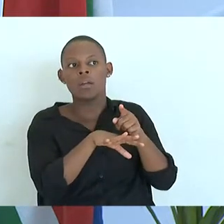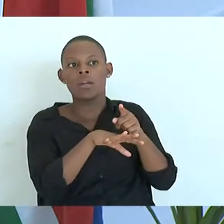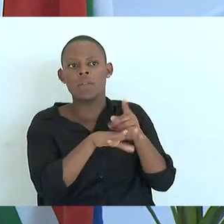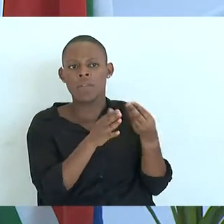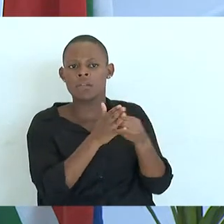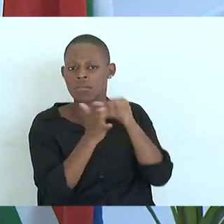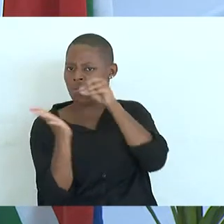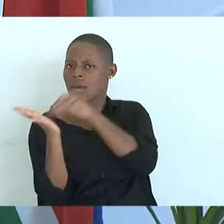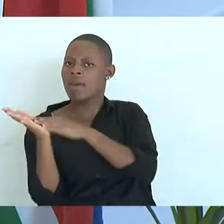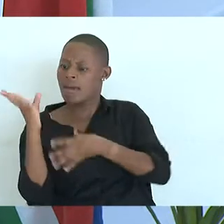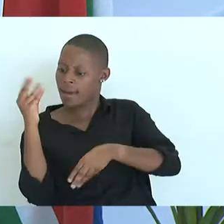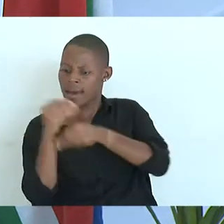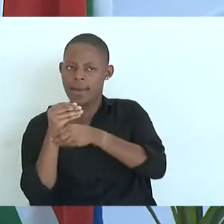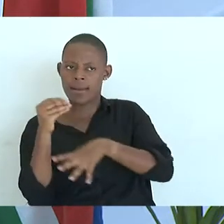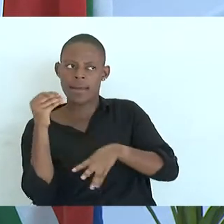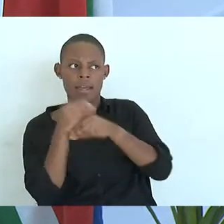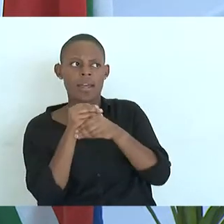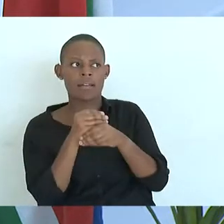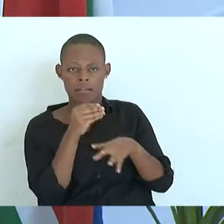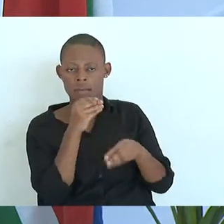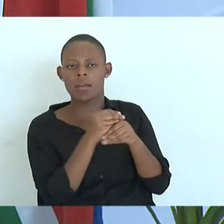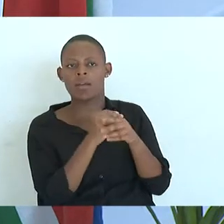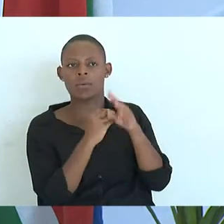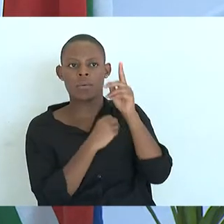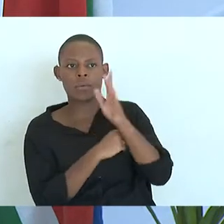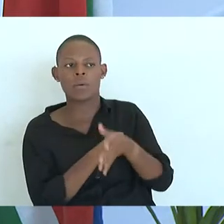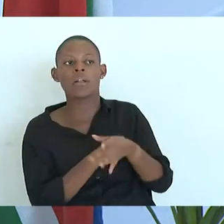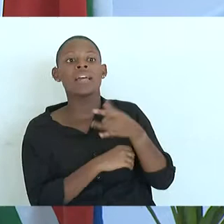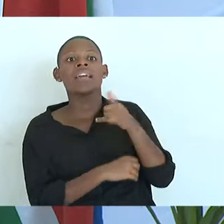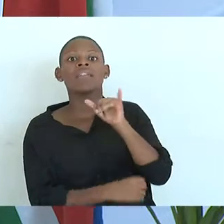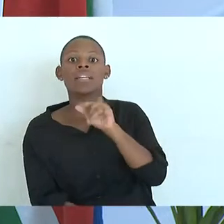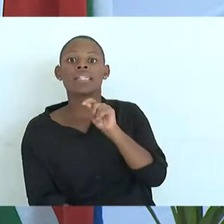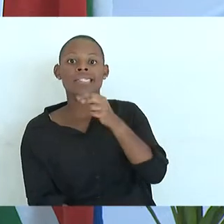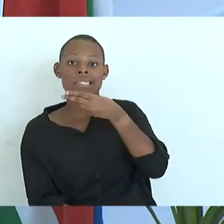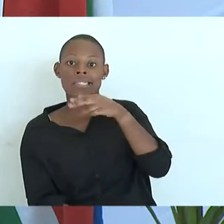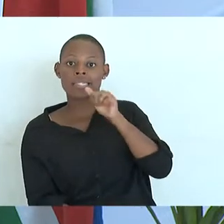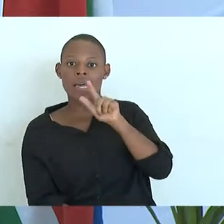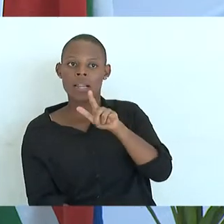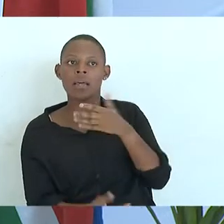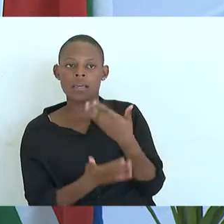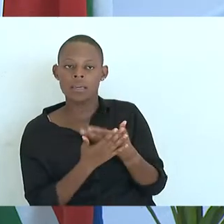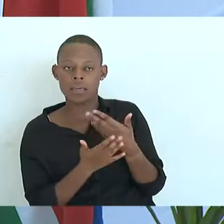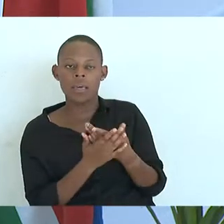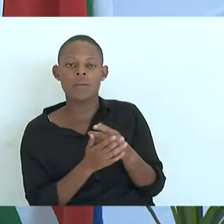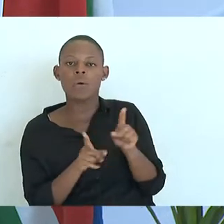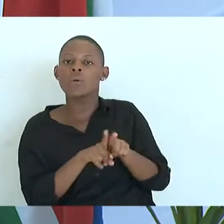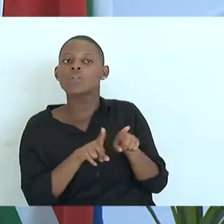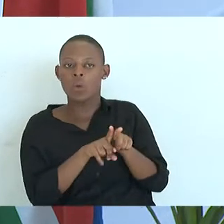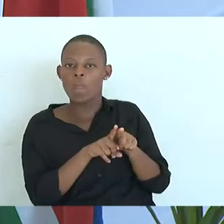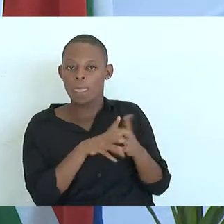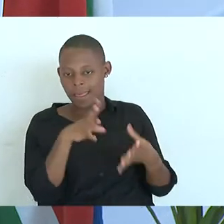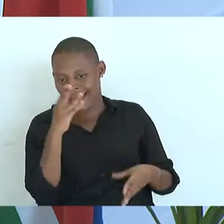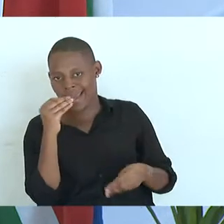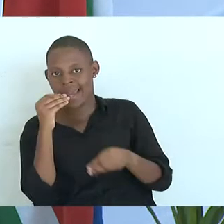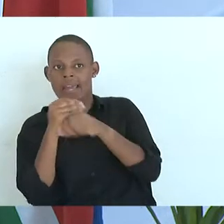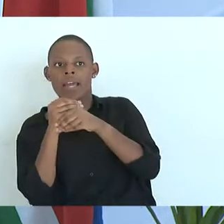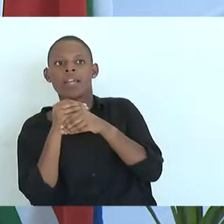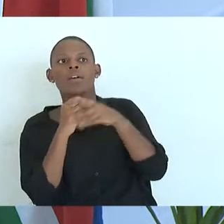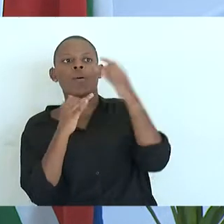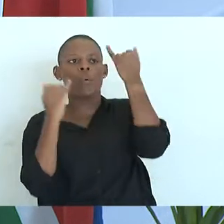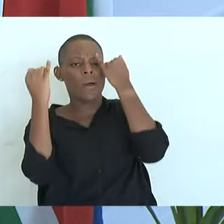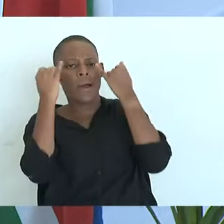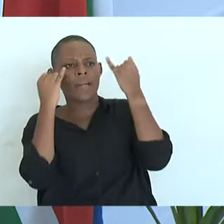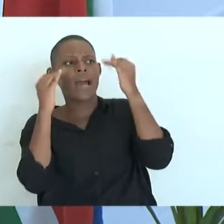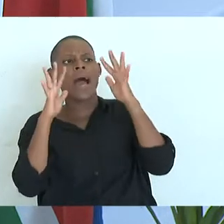kwi-operation Vula mangenzeka, ithala can do it. Ukuthi kwazi ukuqhamuka nani